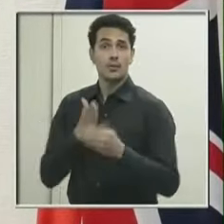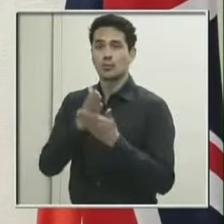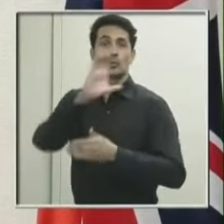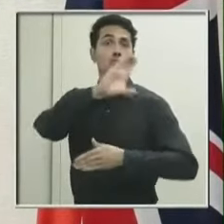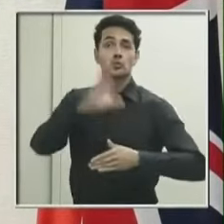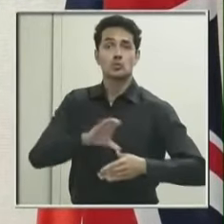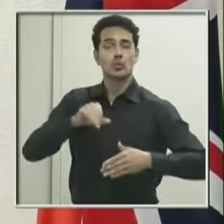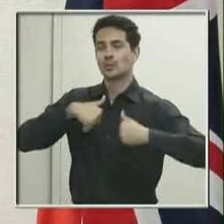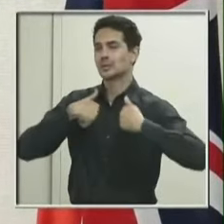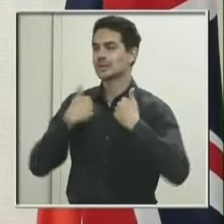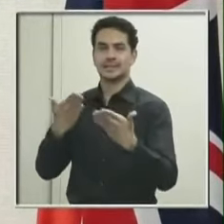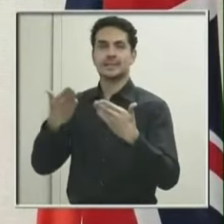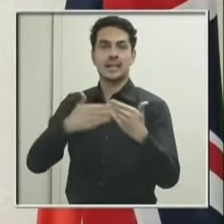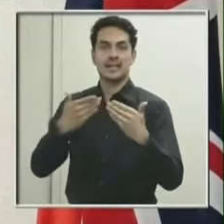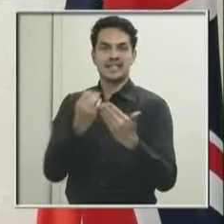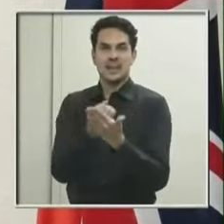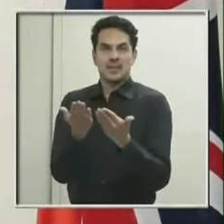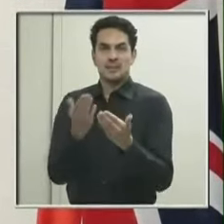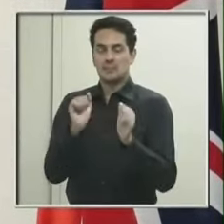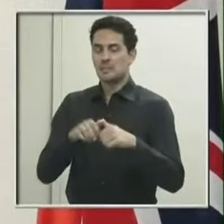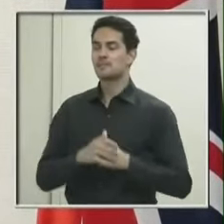or something. So